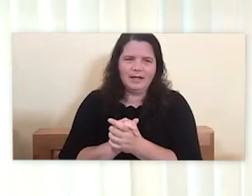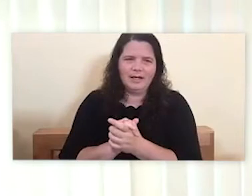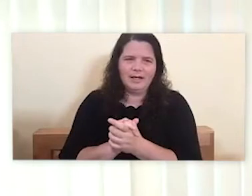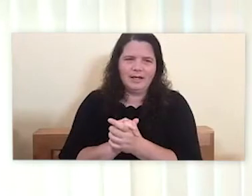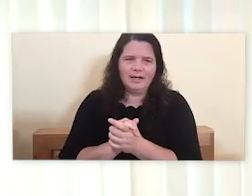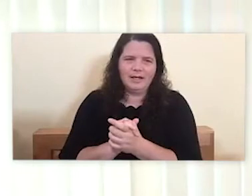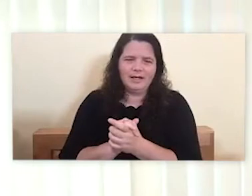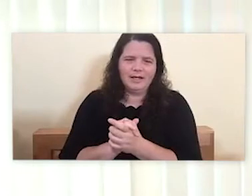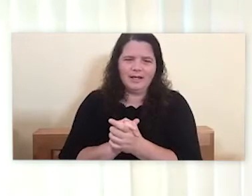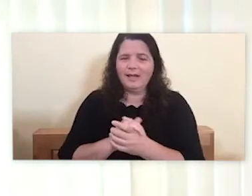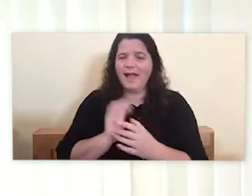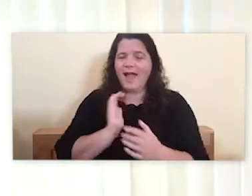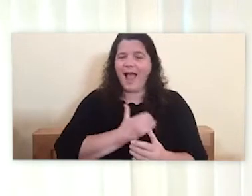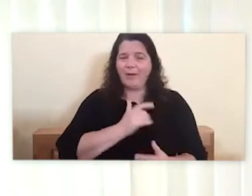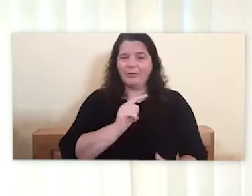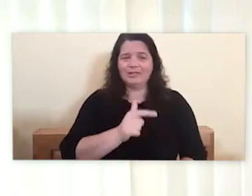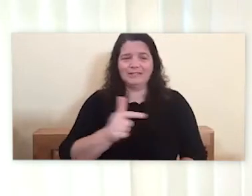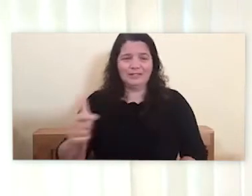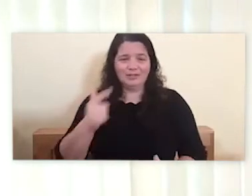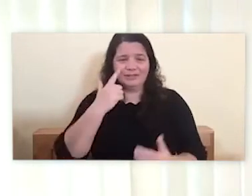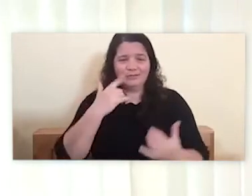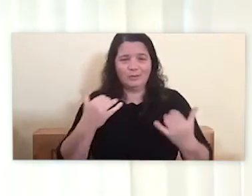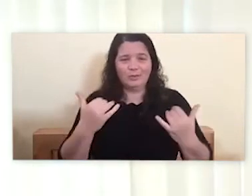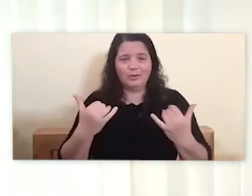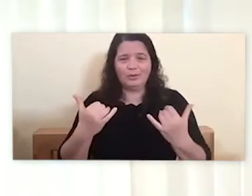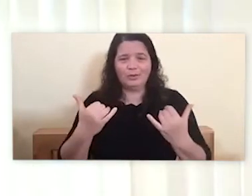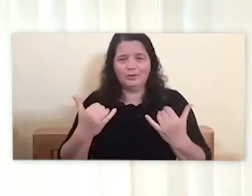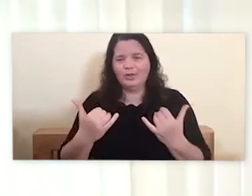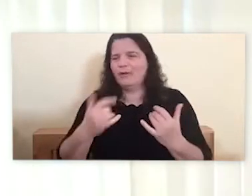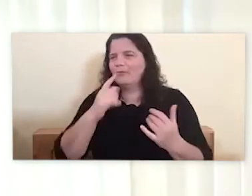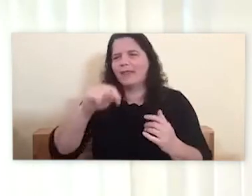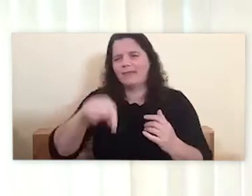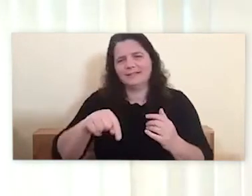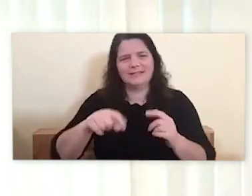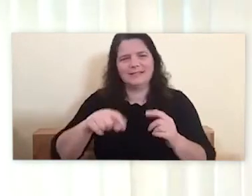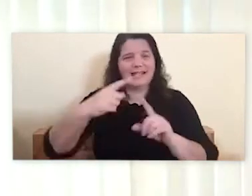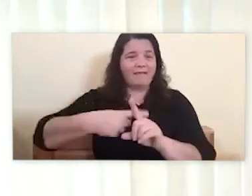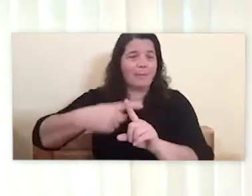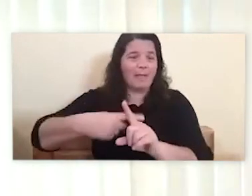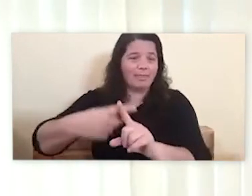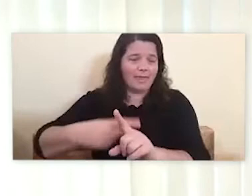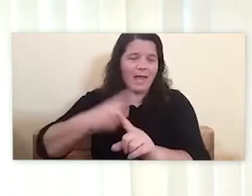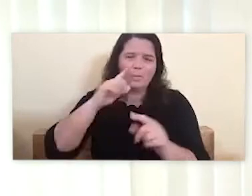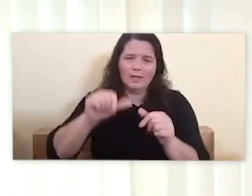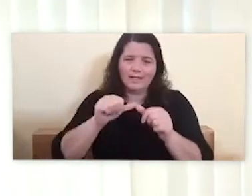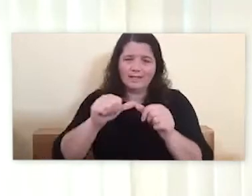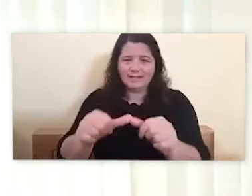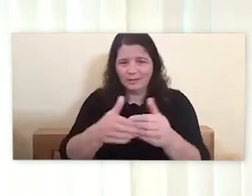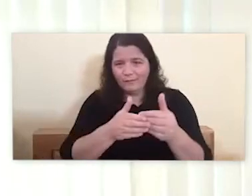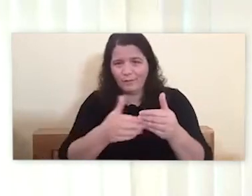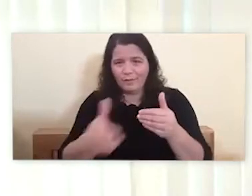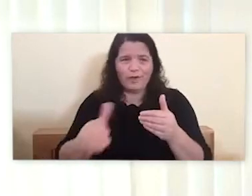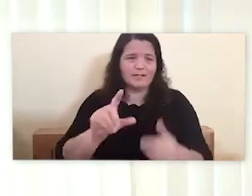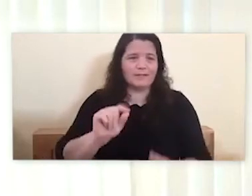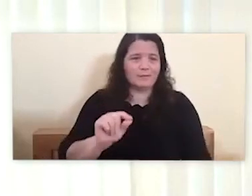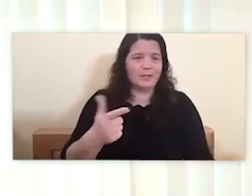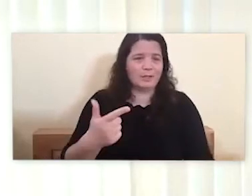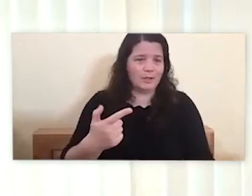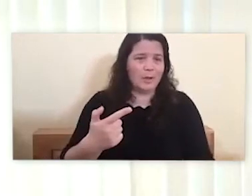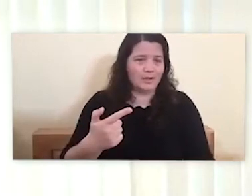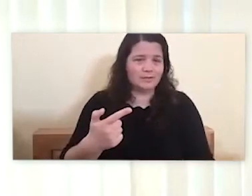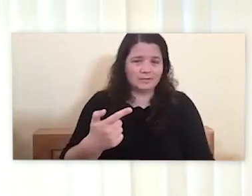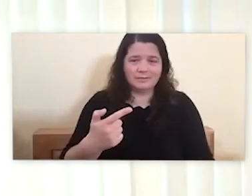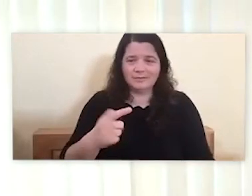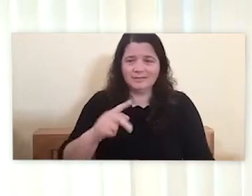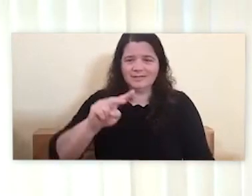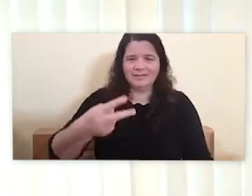Our series today is every month and will continue for the rest of the year. So just one